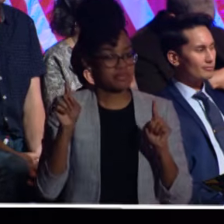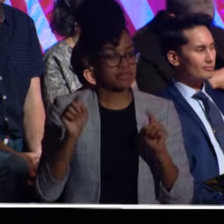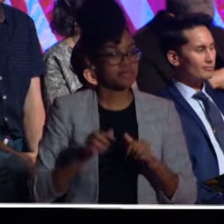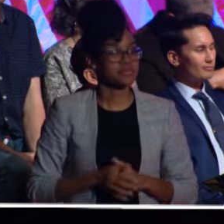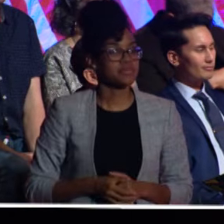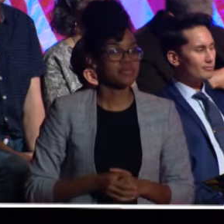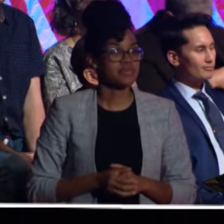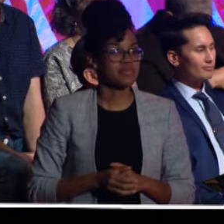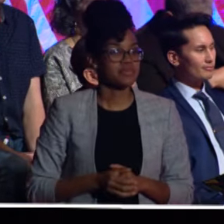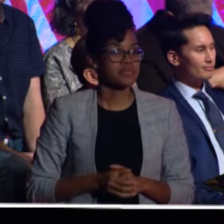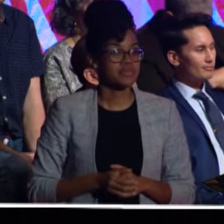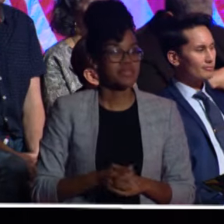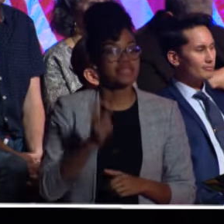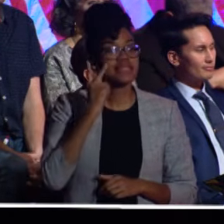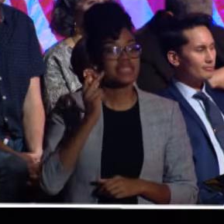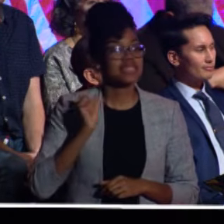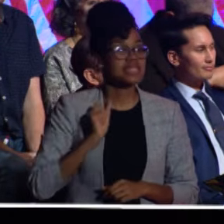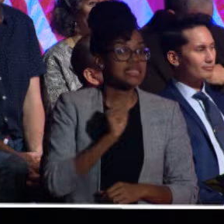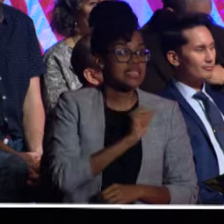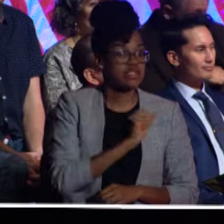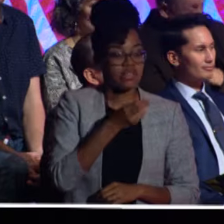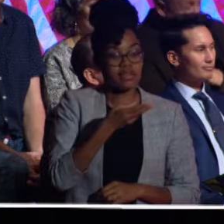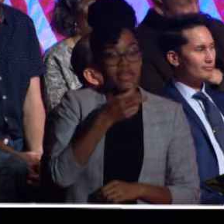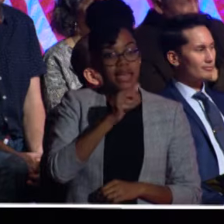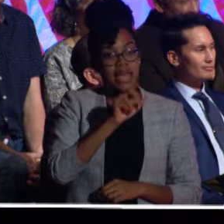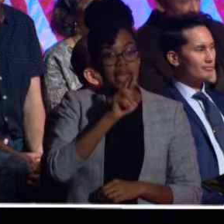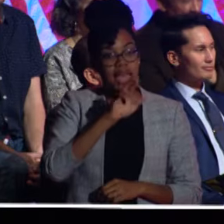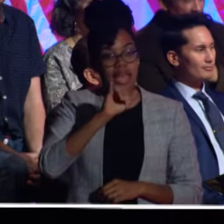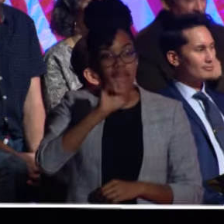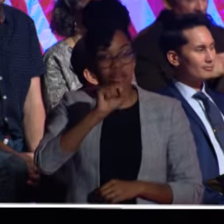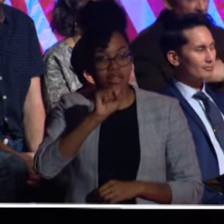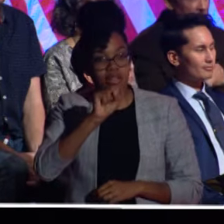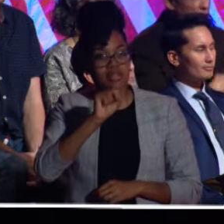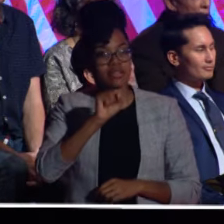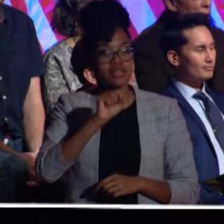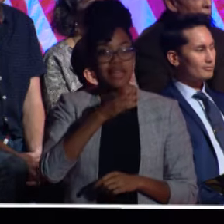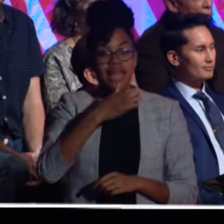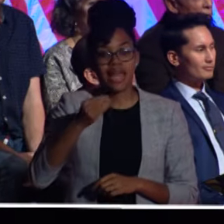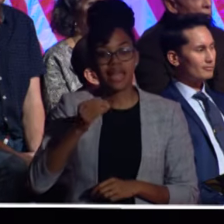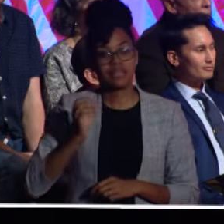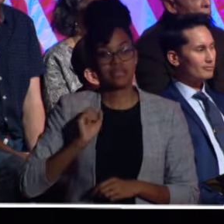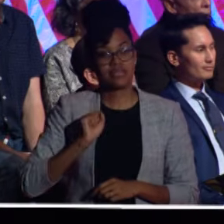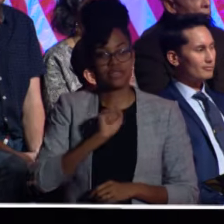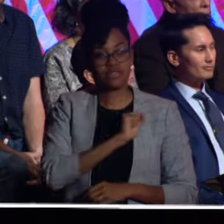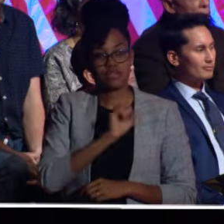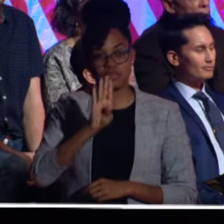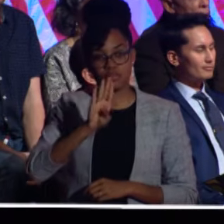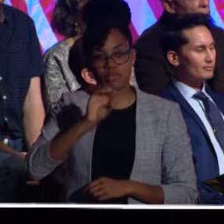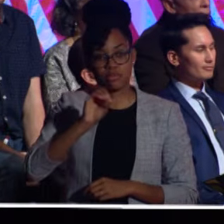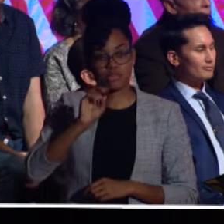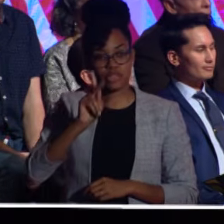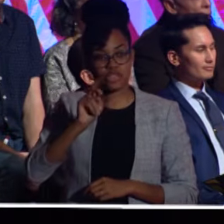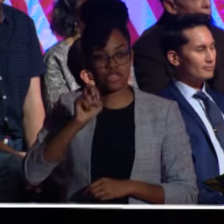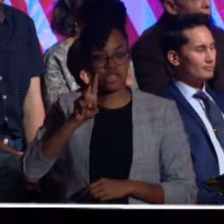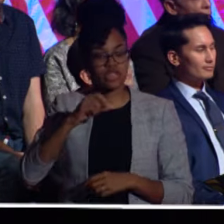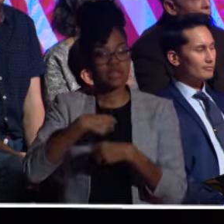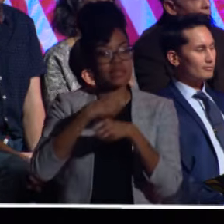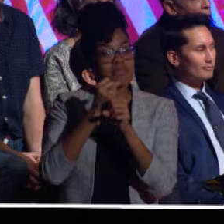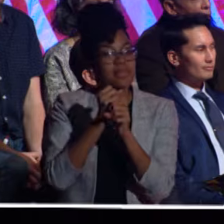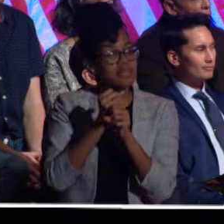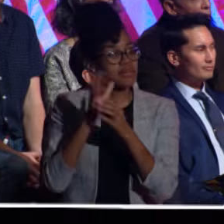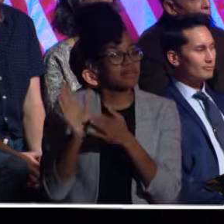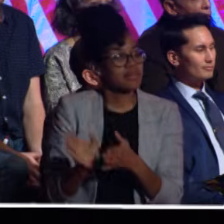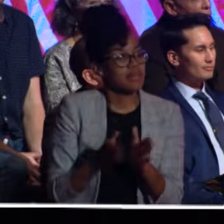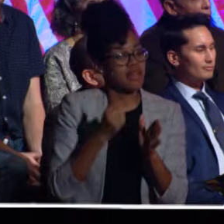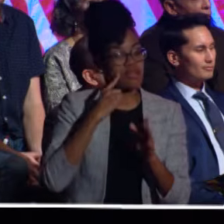see Senator Harris and Booker putting forth plans that create credits for renters who pay more